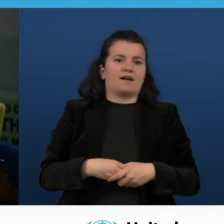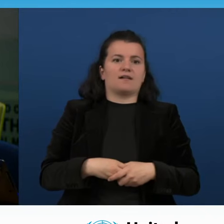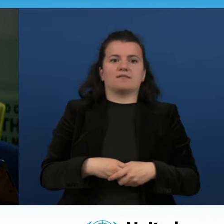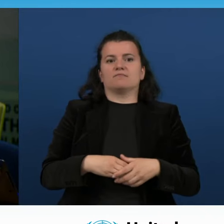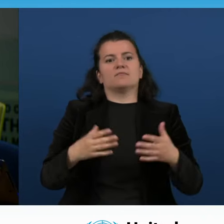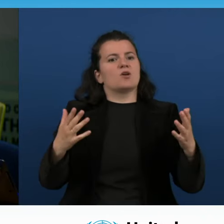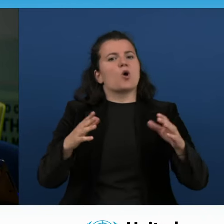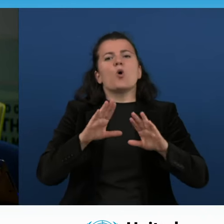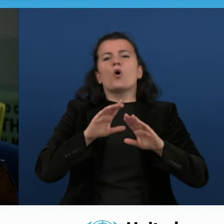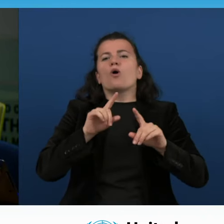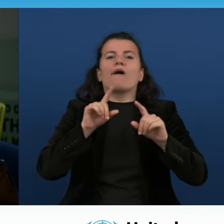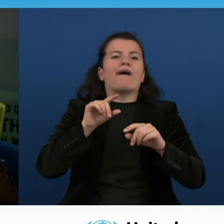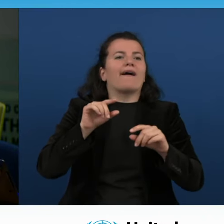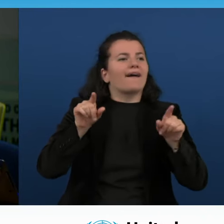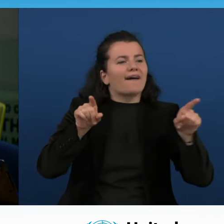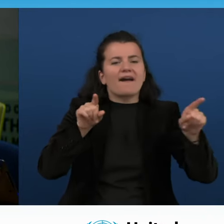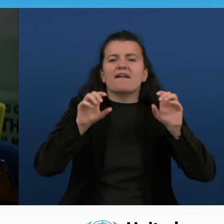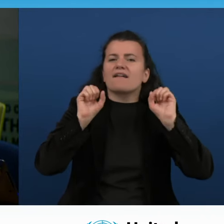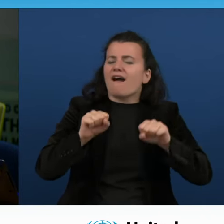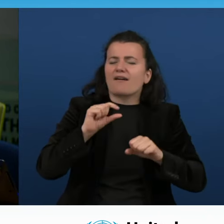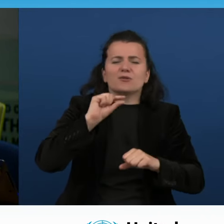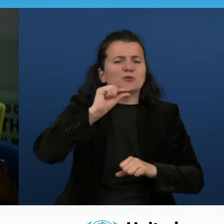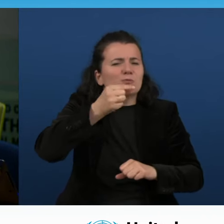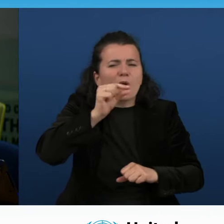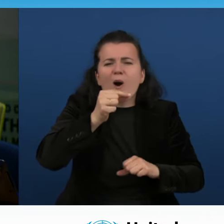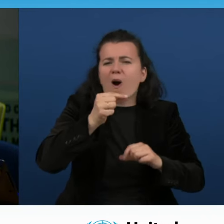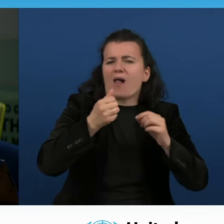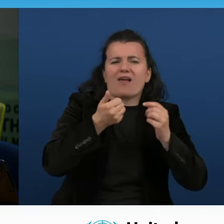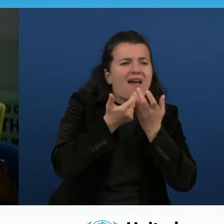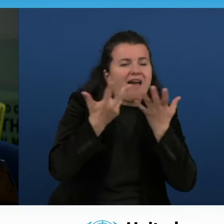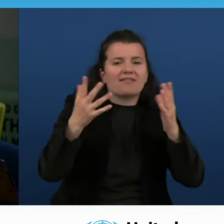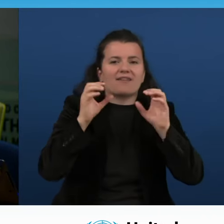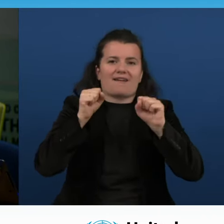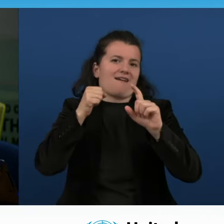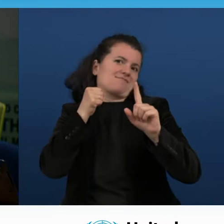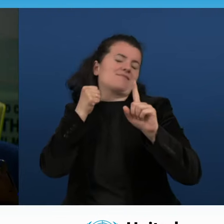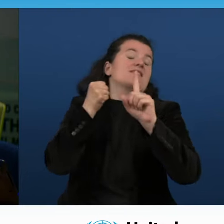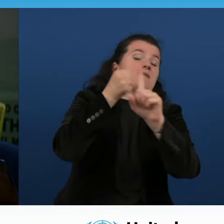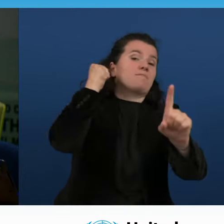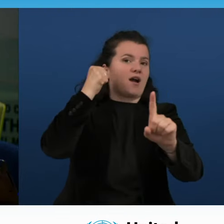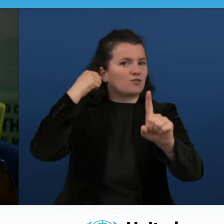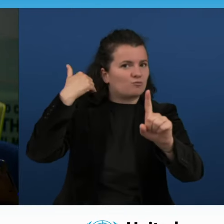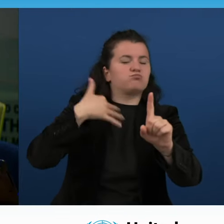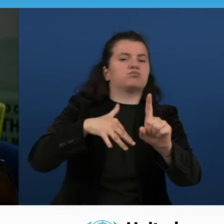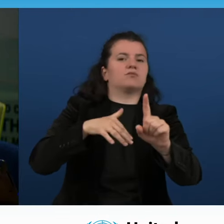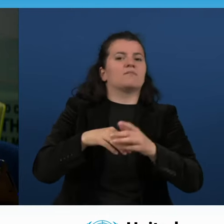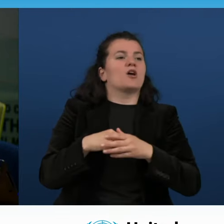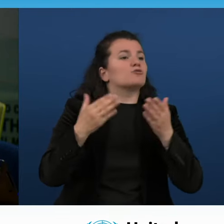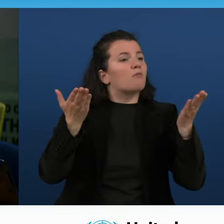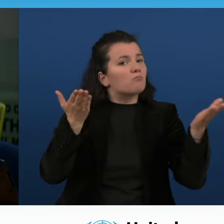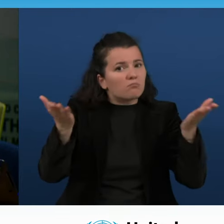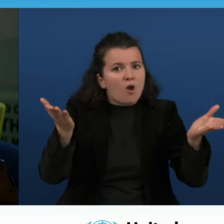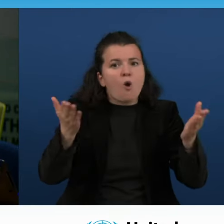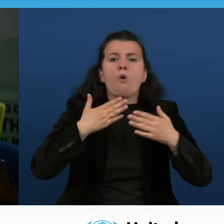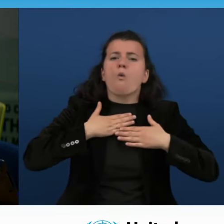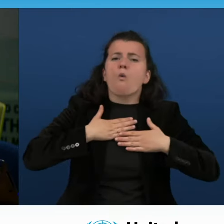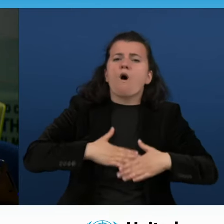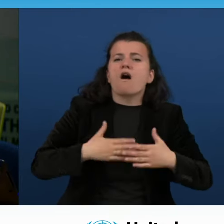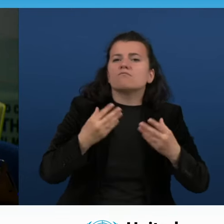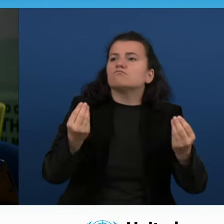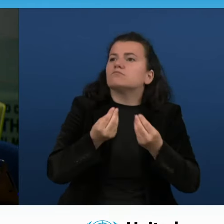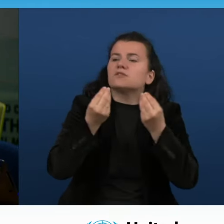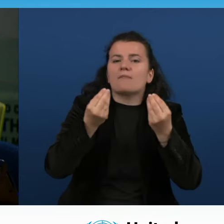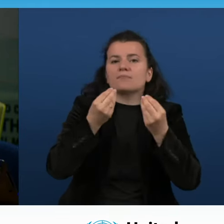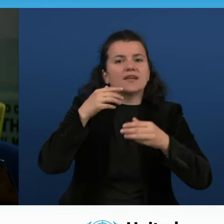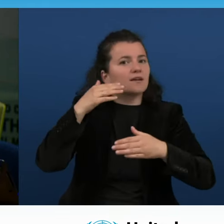we can participate in. So I'm really calling to action anyone who wants to do something for their community. And that would be probably the